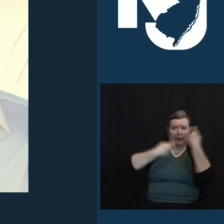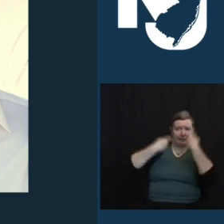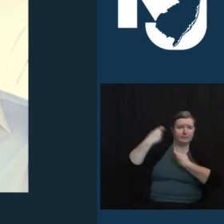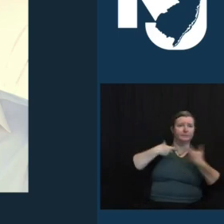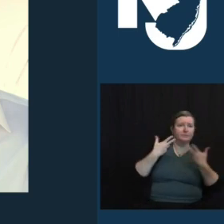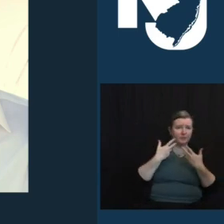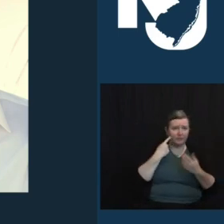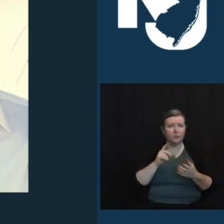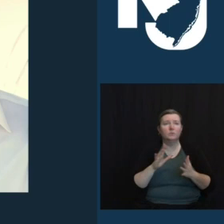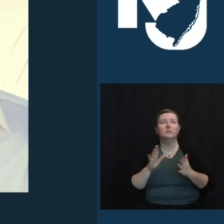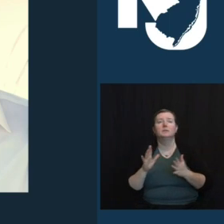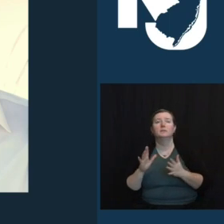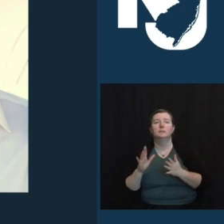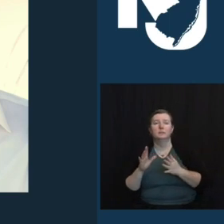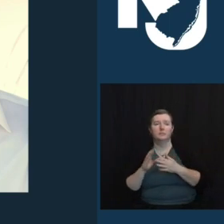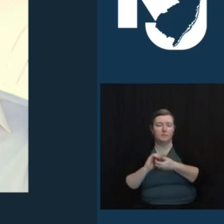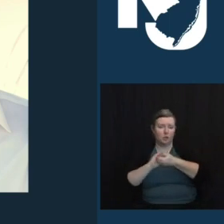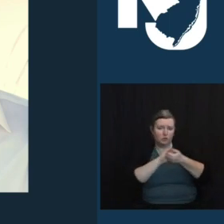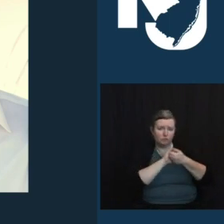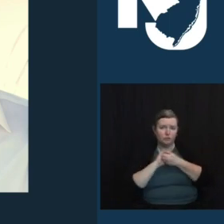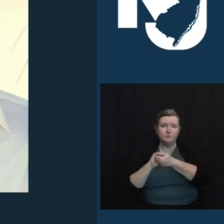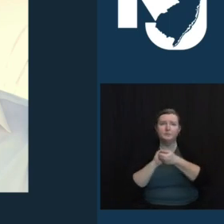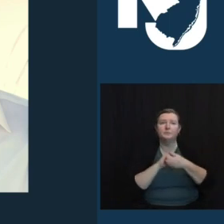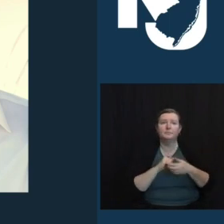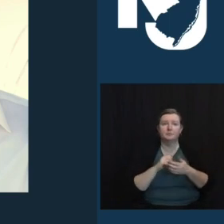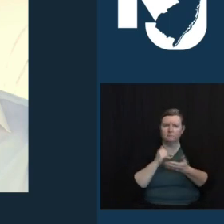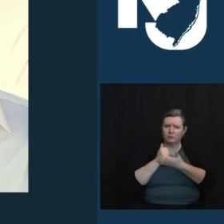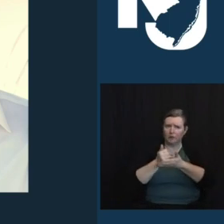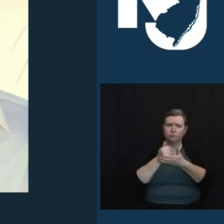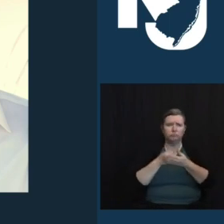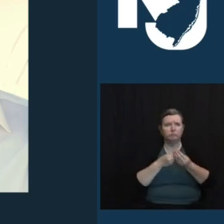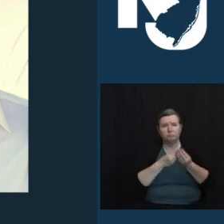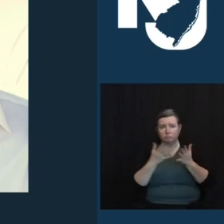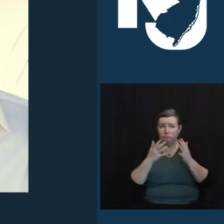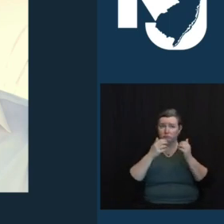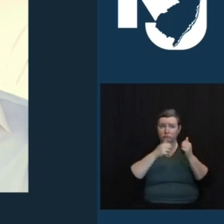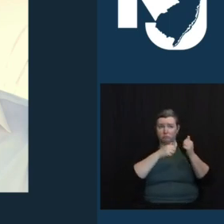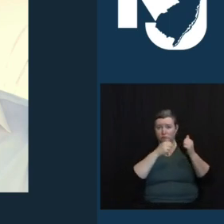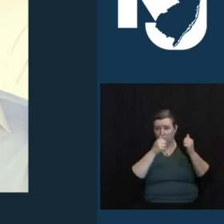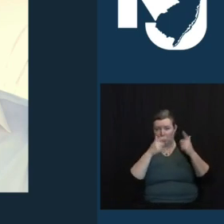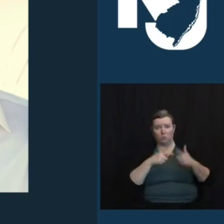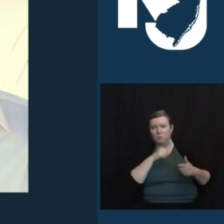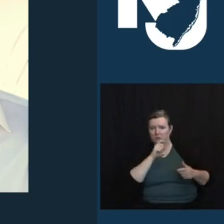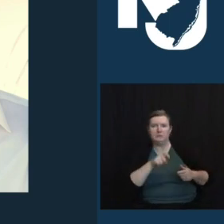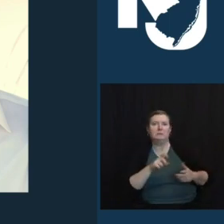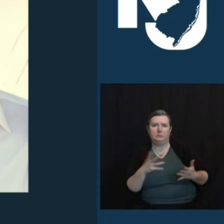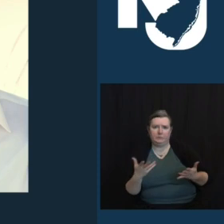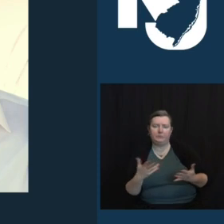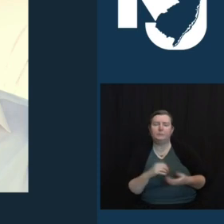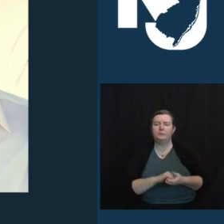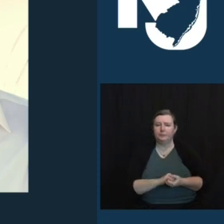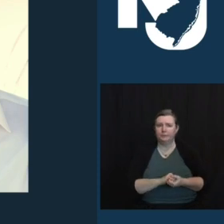partnerships to help them feed everyone who needs a helping hand. You can find Cliff and his team at